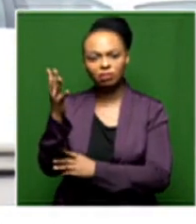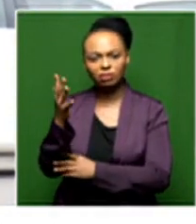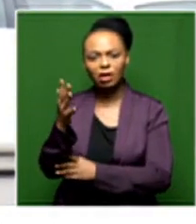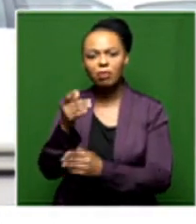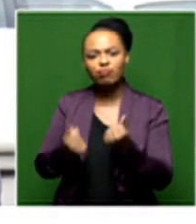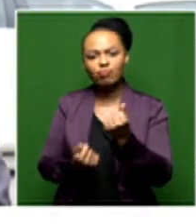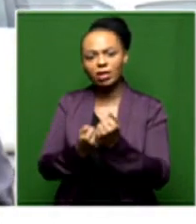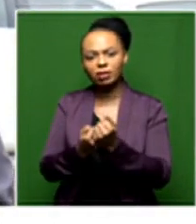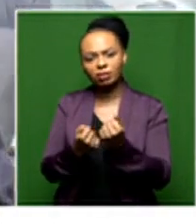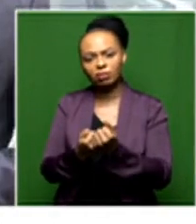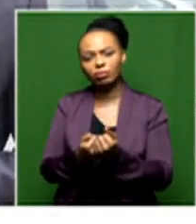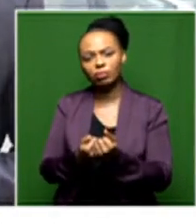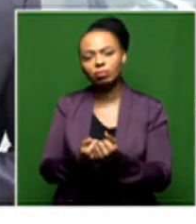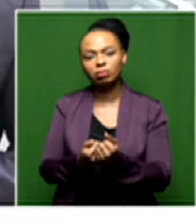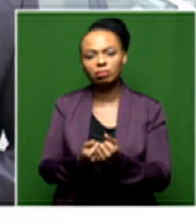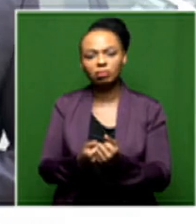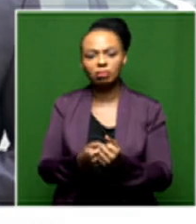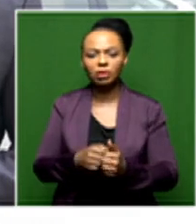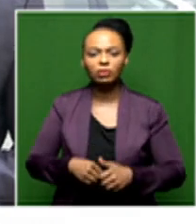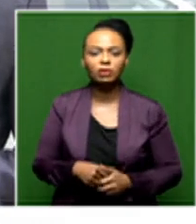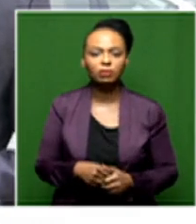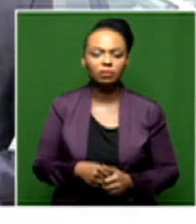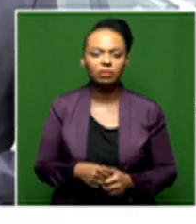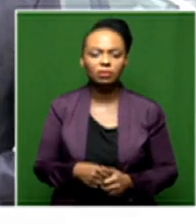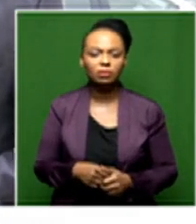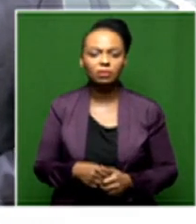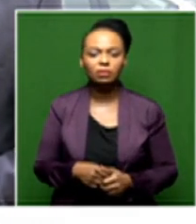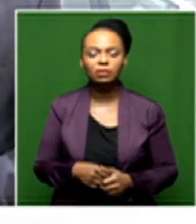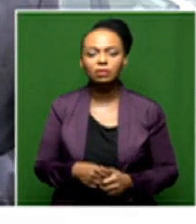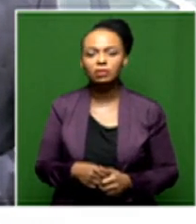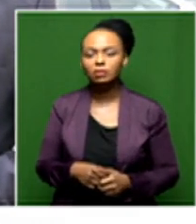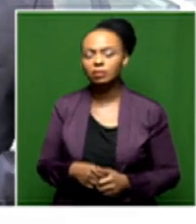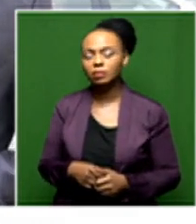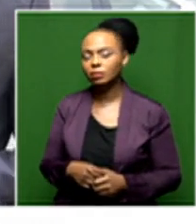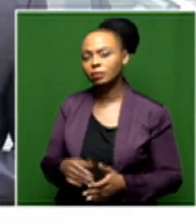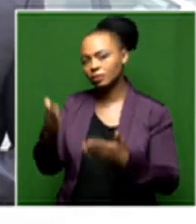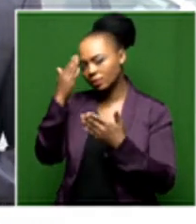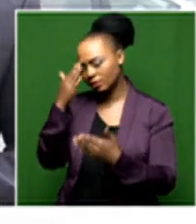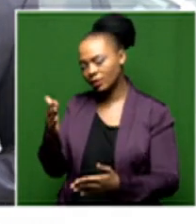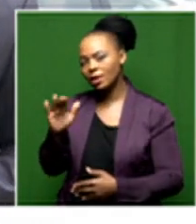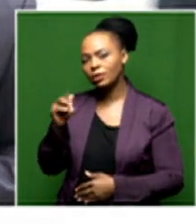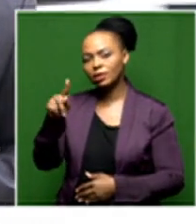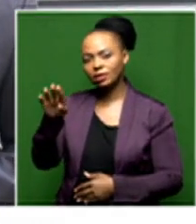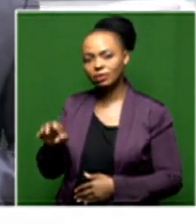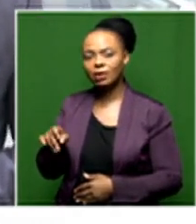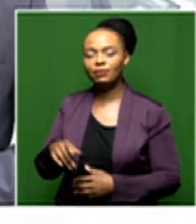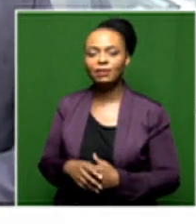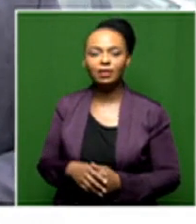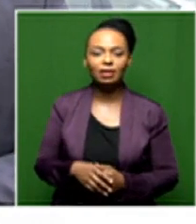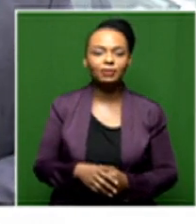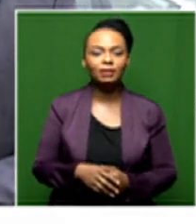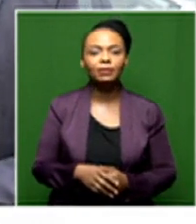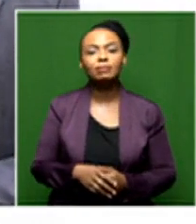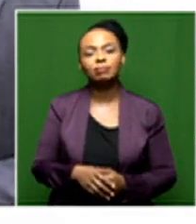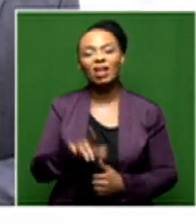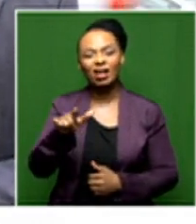Bramzi. It's back to you in studio now. All right, Abongile, thank you so much for your update. We'll be chatting to you a little